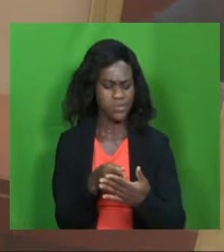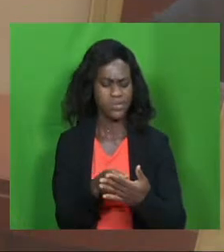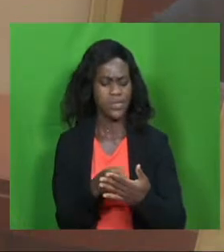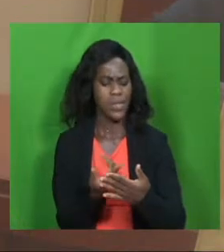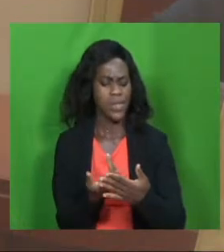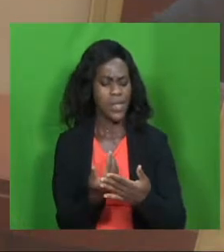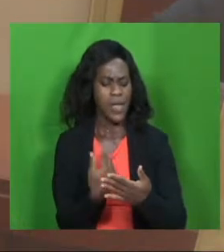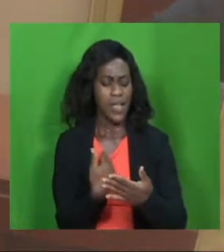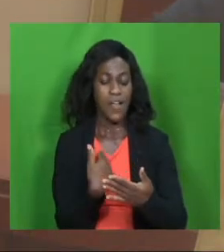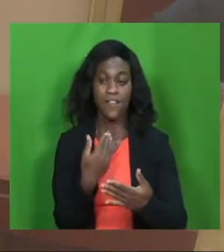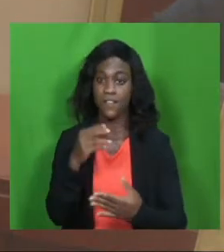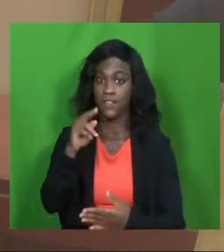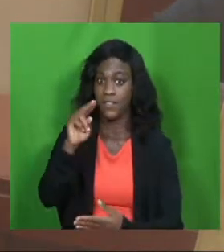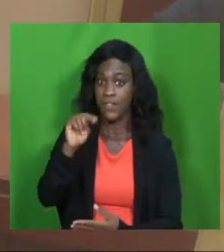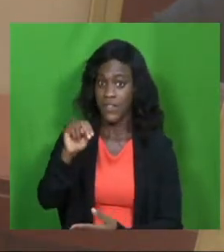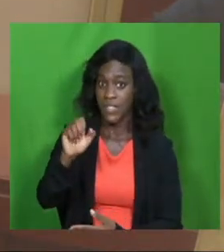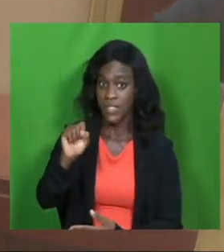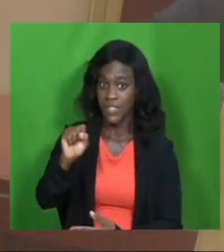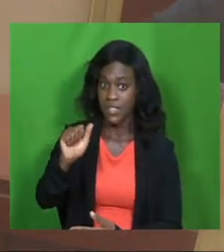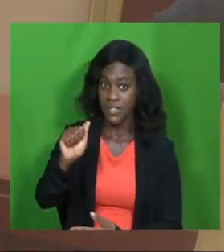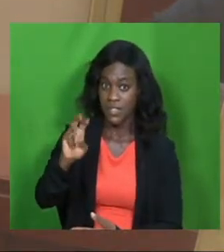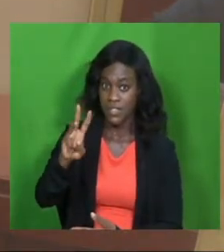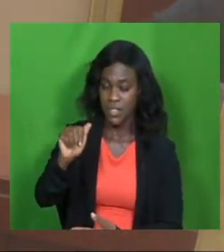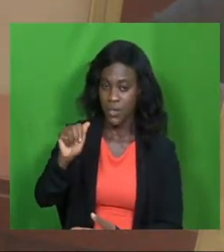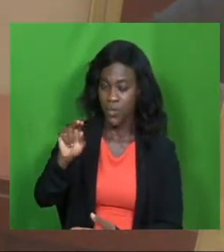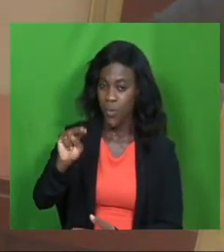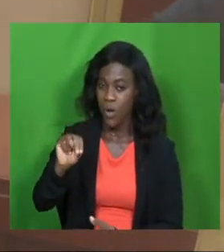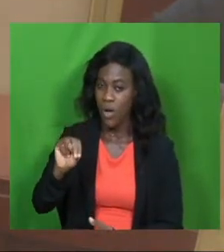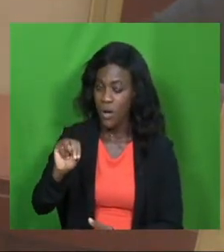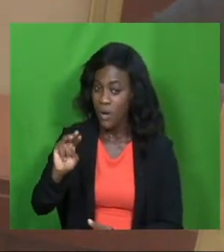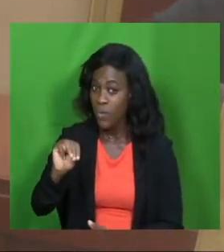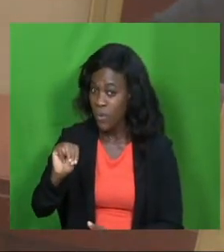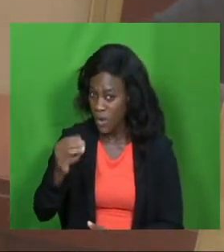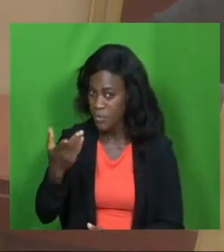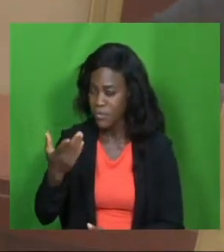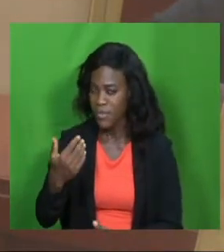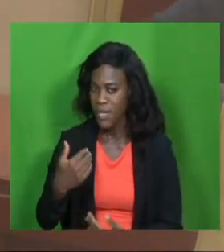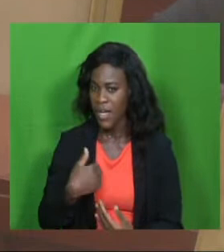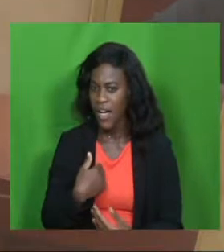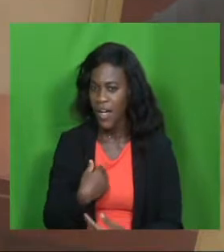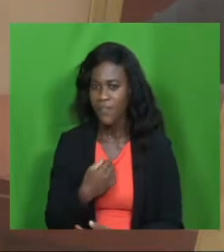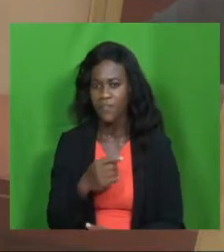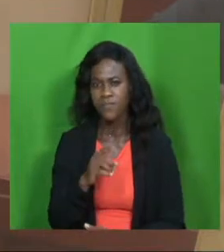have in Shawam alone having 1, 2,